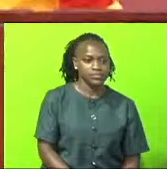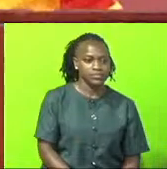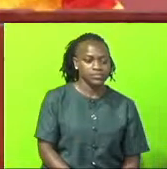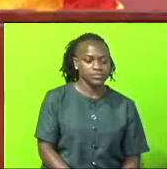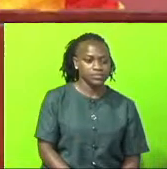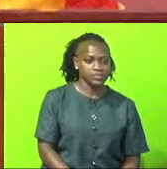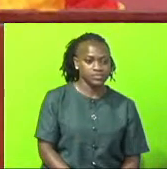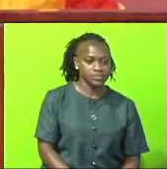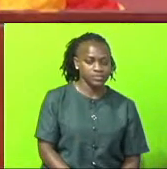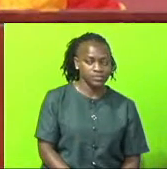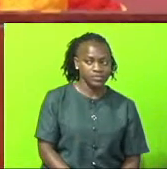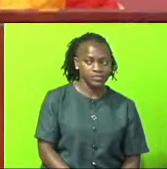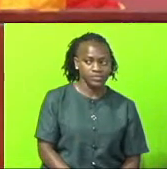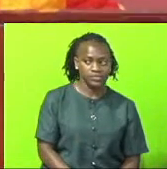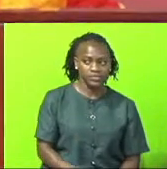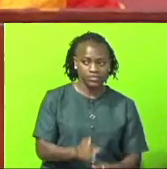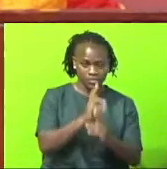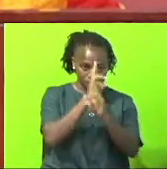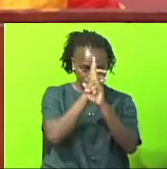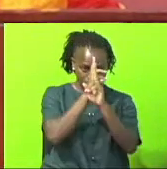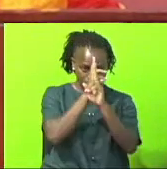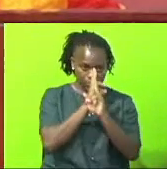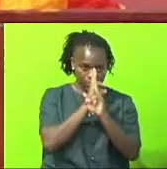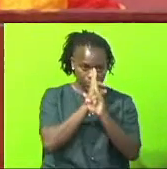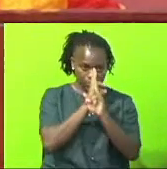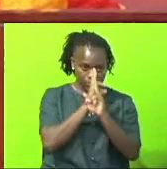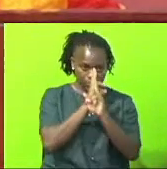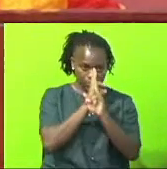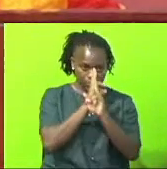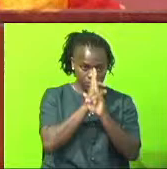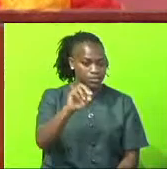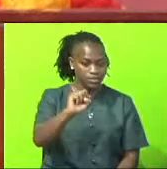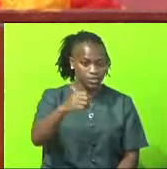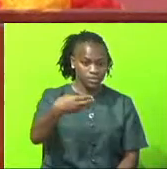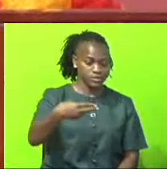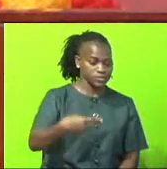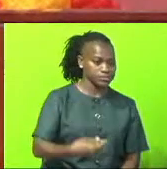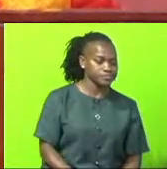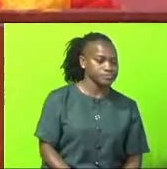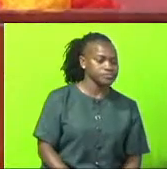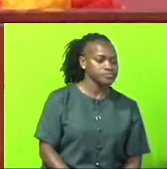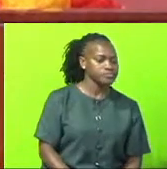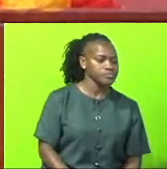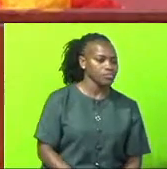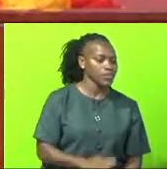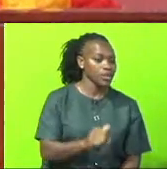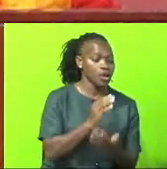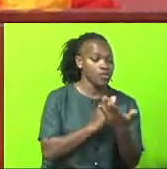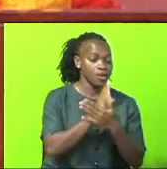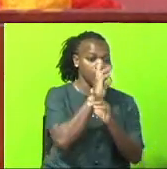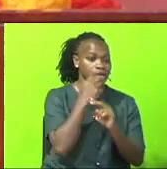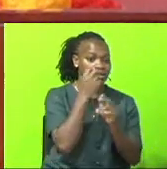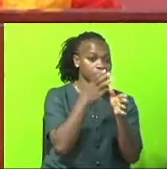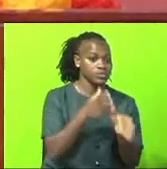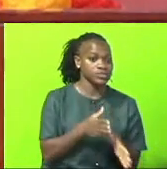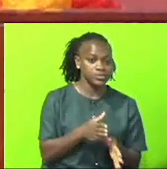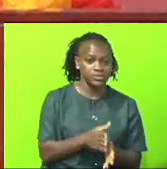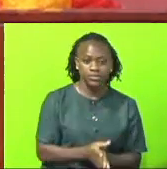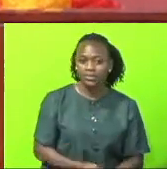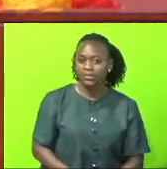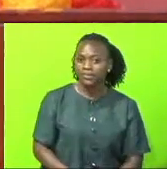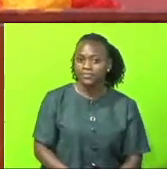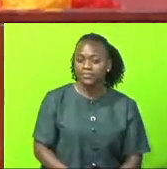Honorable Ajapa Mesa, am I right? Right, Honorable Speaker, it's Ijapa Mesa.